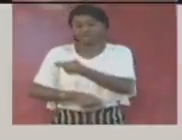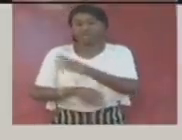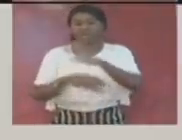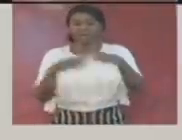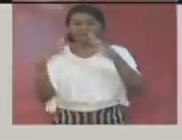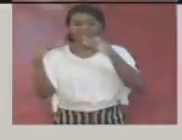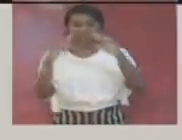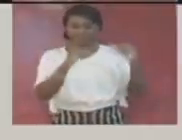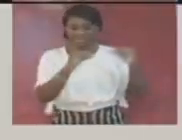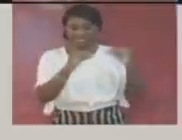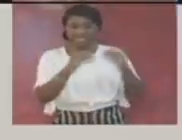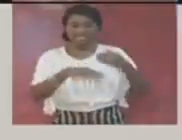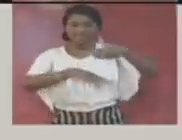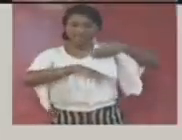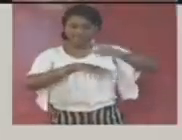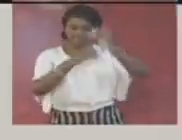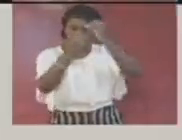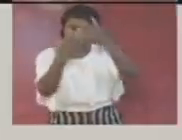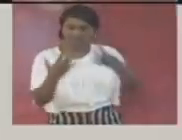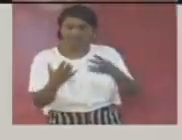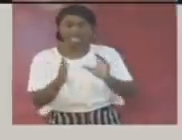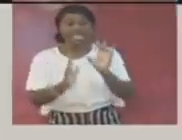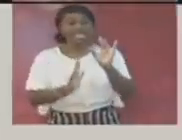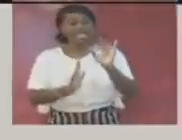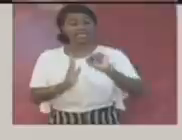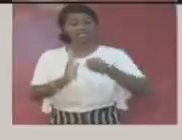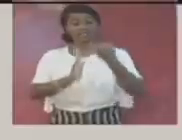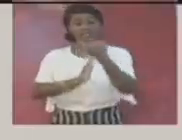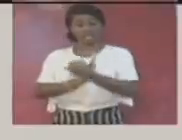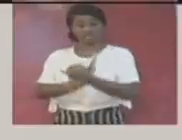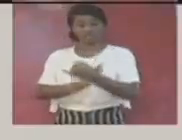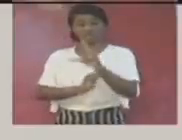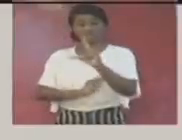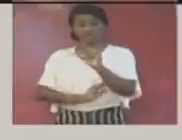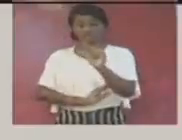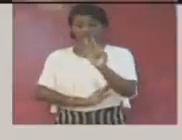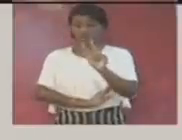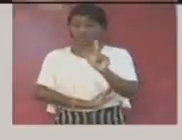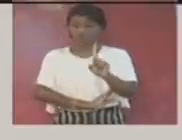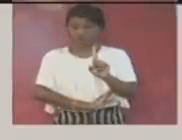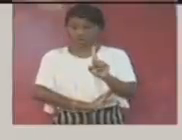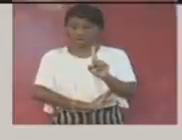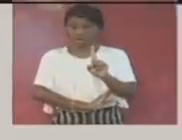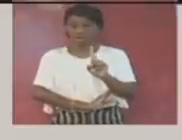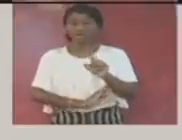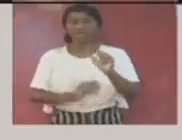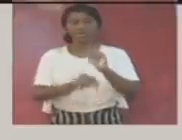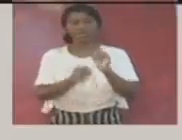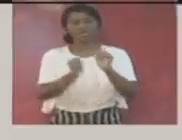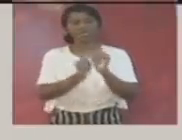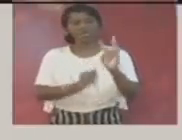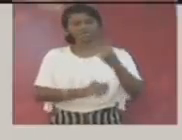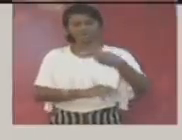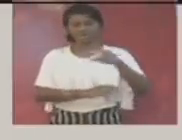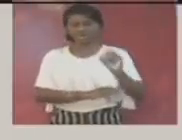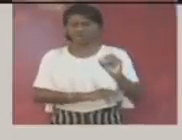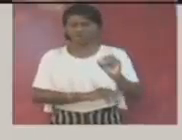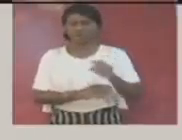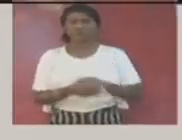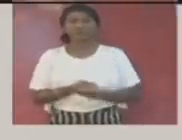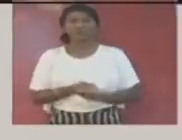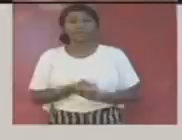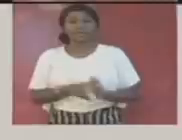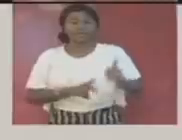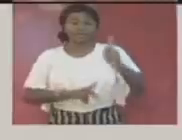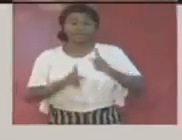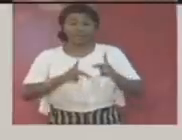on the 8th of January 2021, which is a WHO subcommittee, actually advising the following as it relates to persons